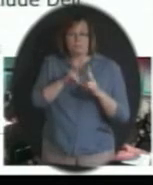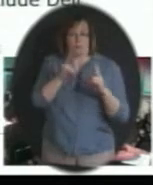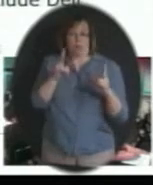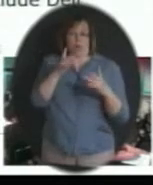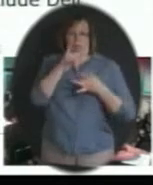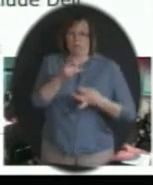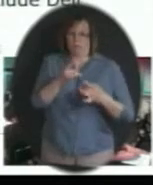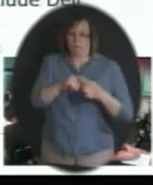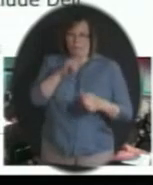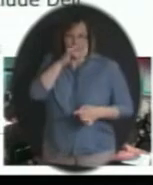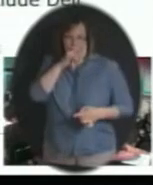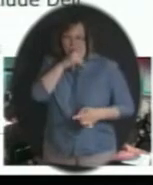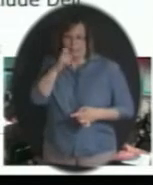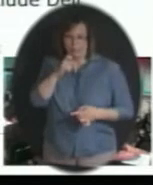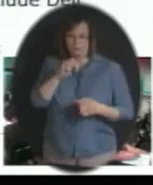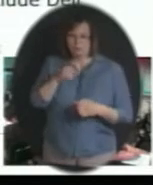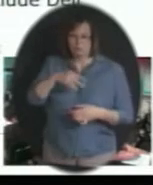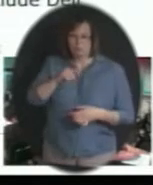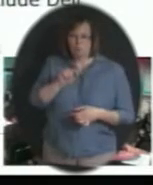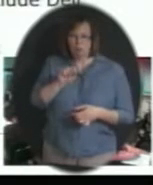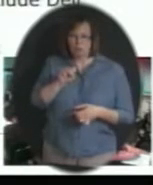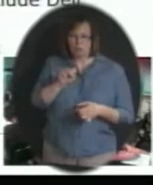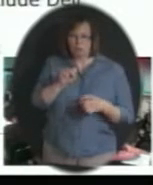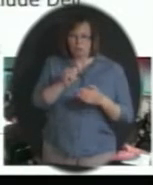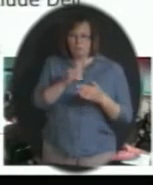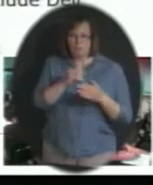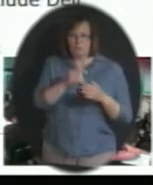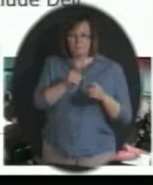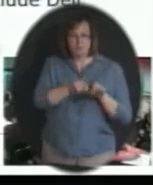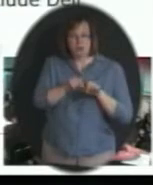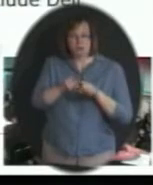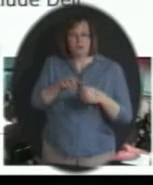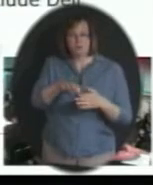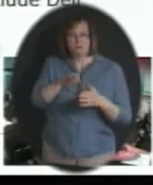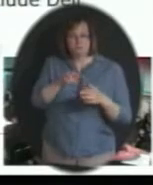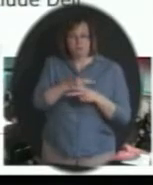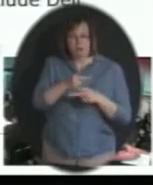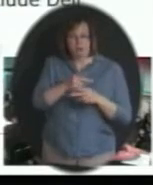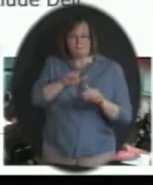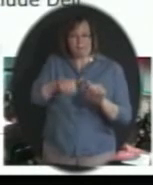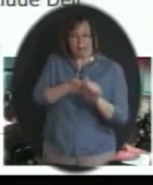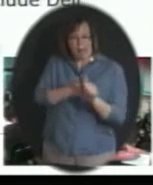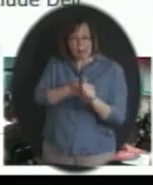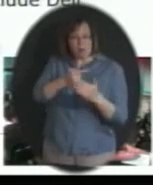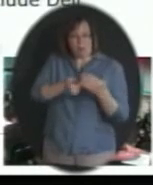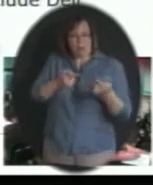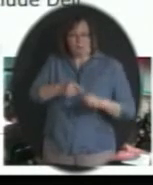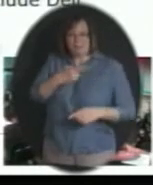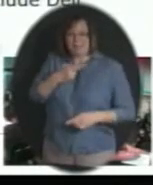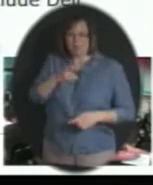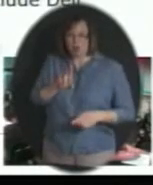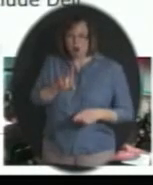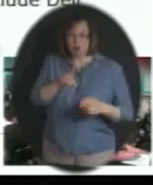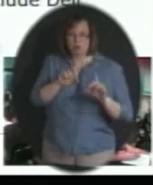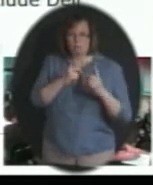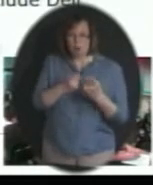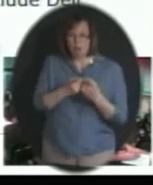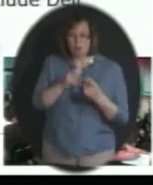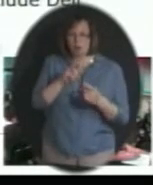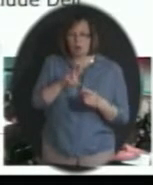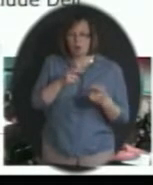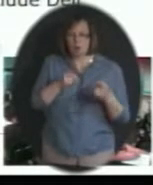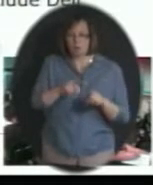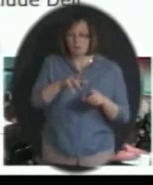interesting to the kids because of the sports piece of it, but they also find out behind the scenes the kinds of things that go on in HR departments or go on in